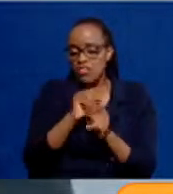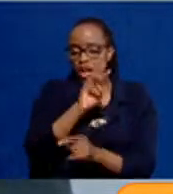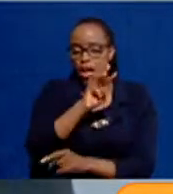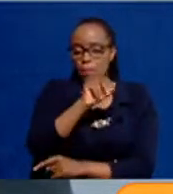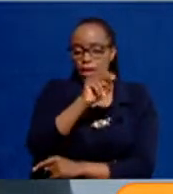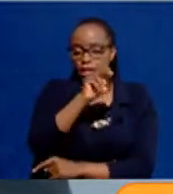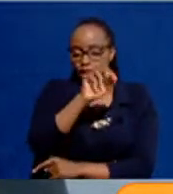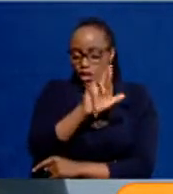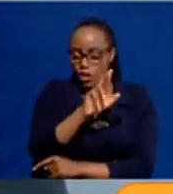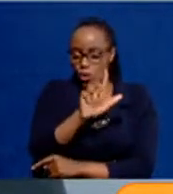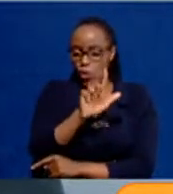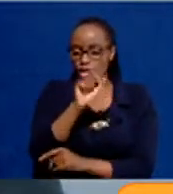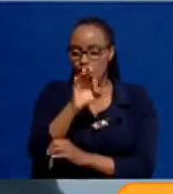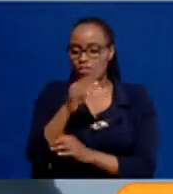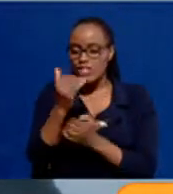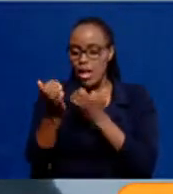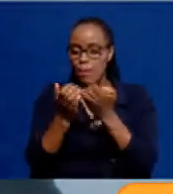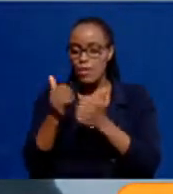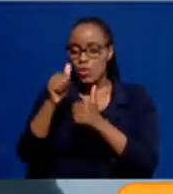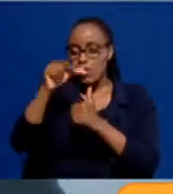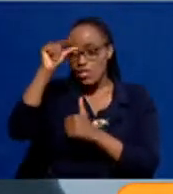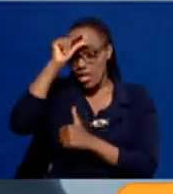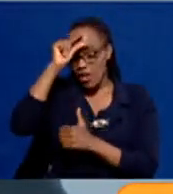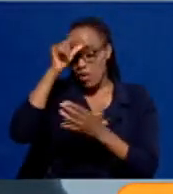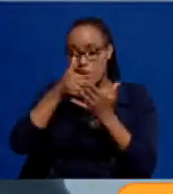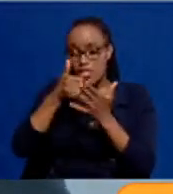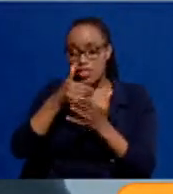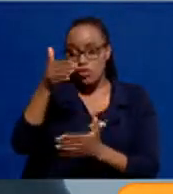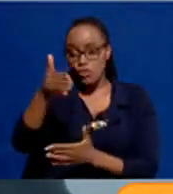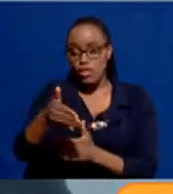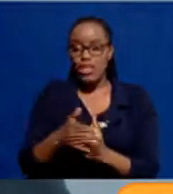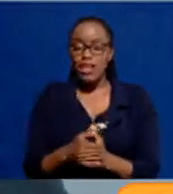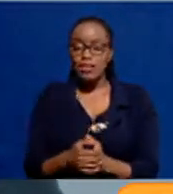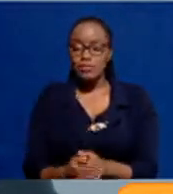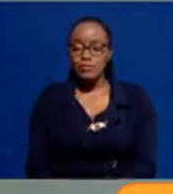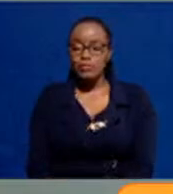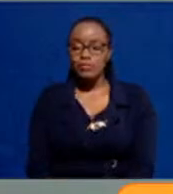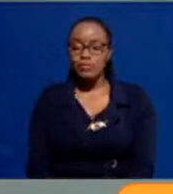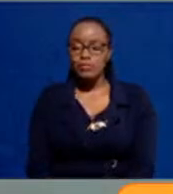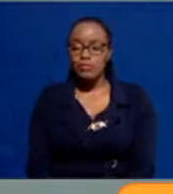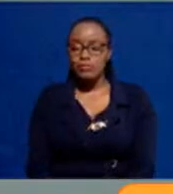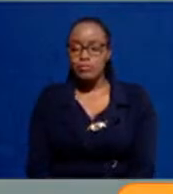unless it's a transaction where government is involved.